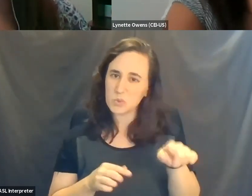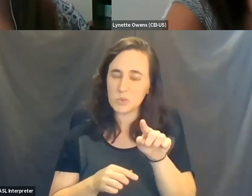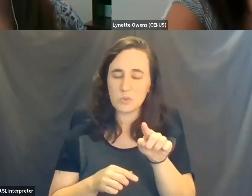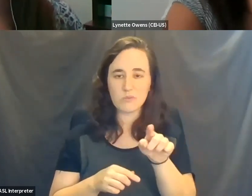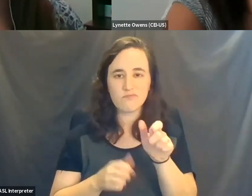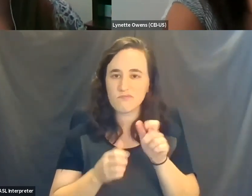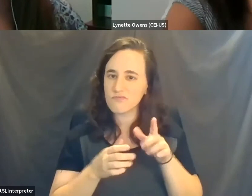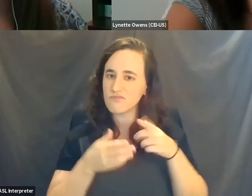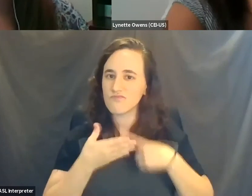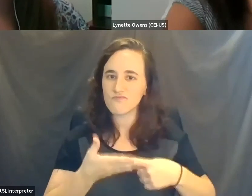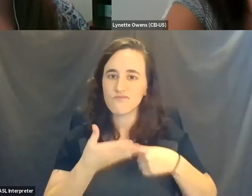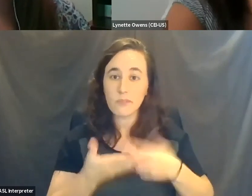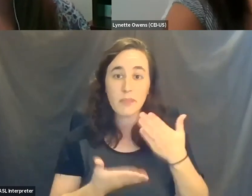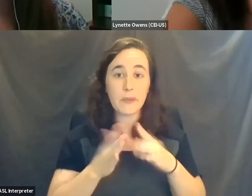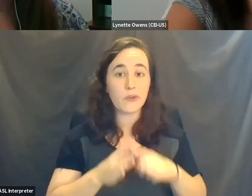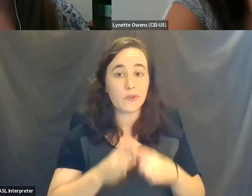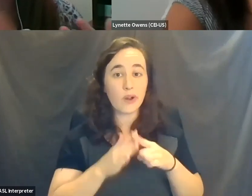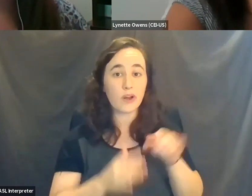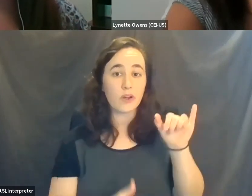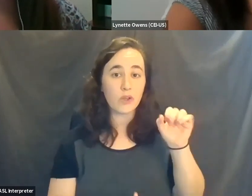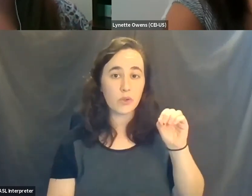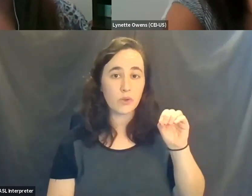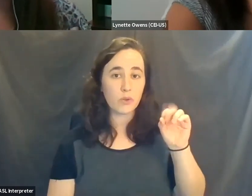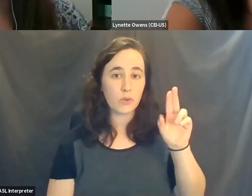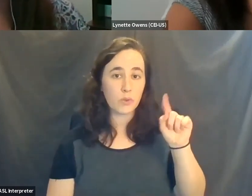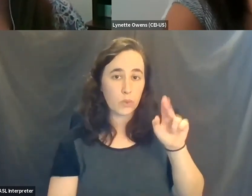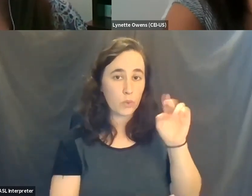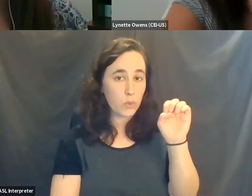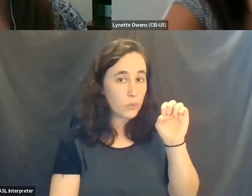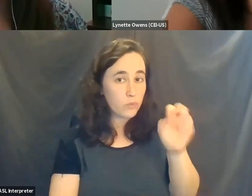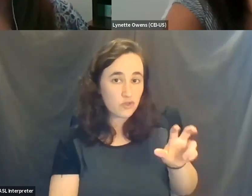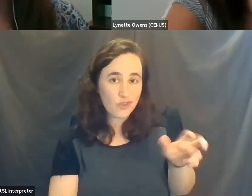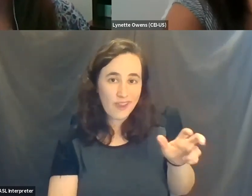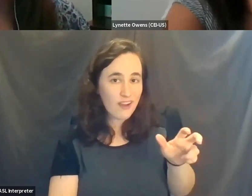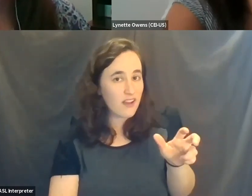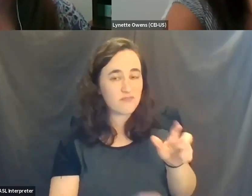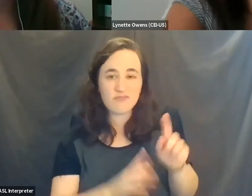how they started a YouTube channel and got really into creating these videos and had started